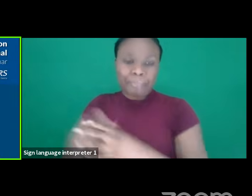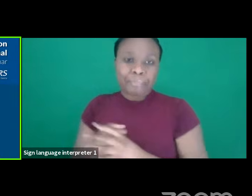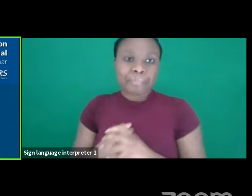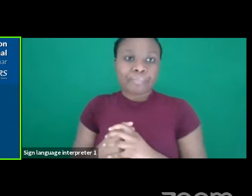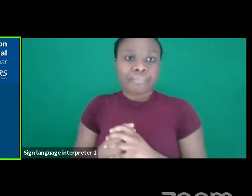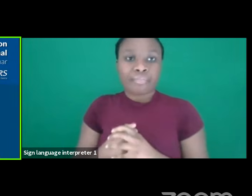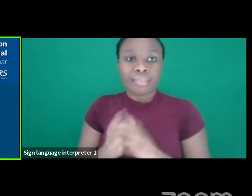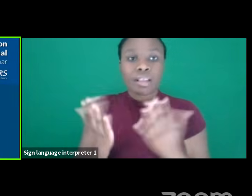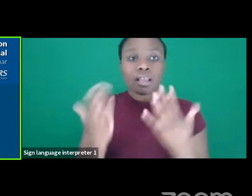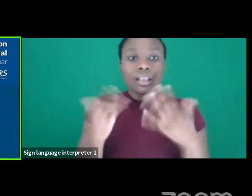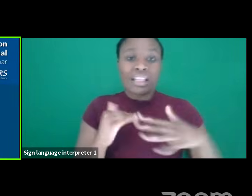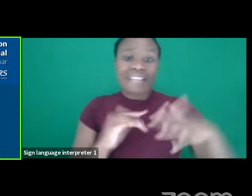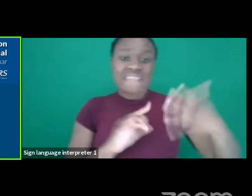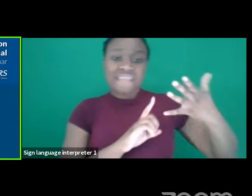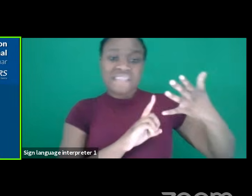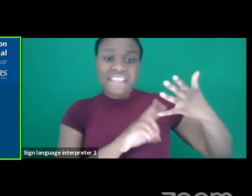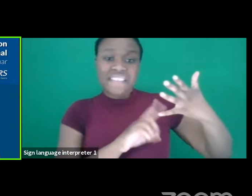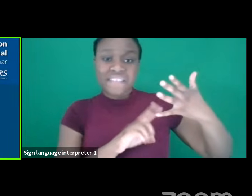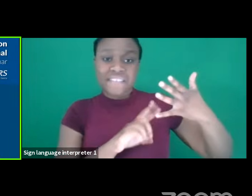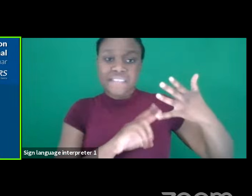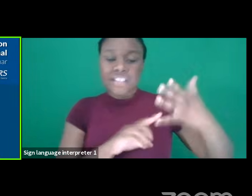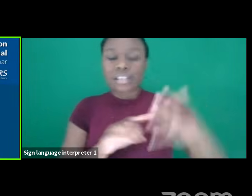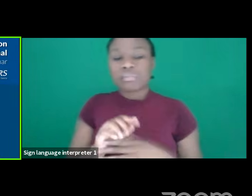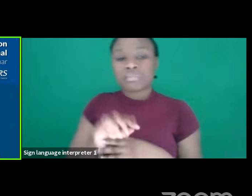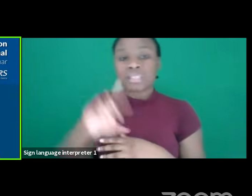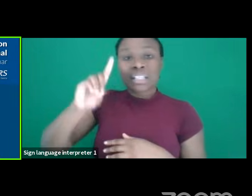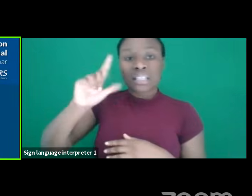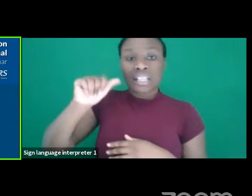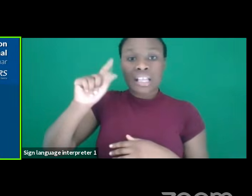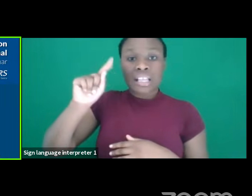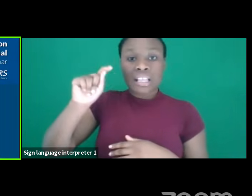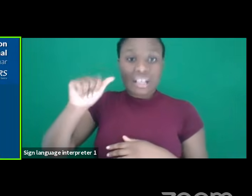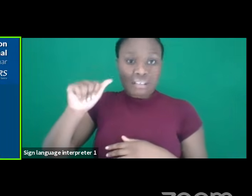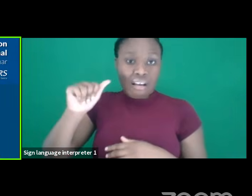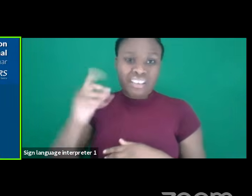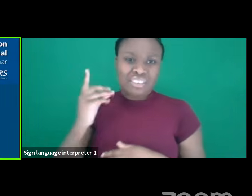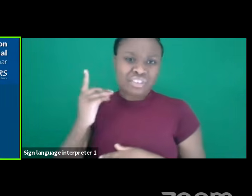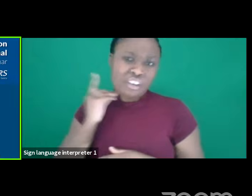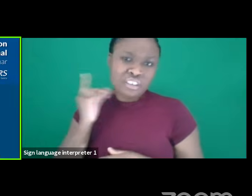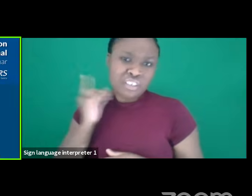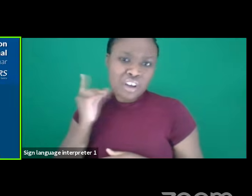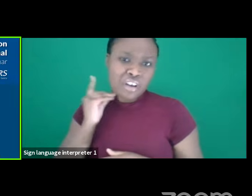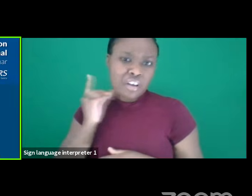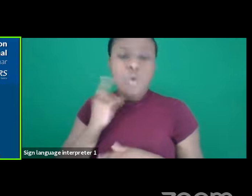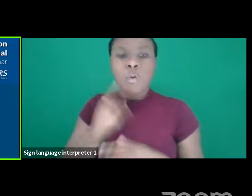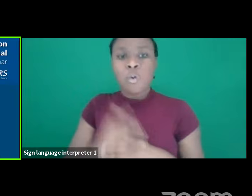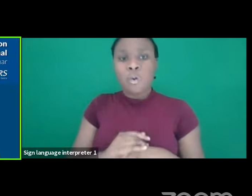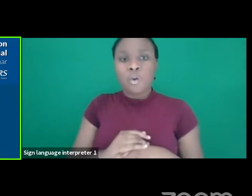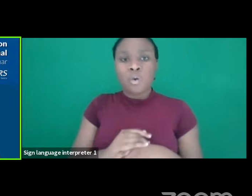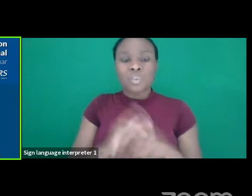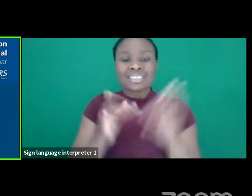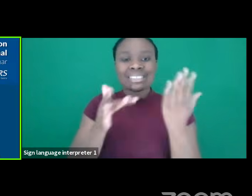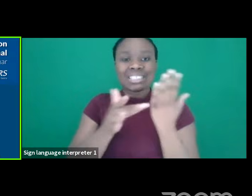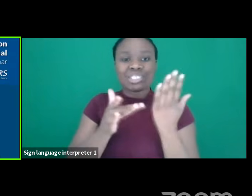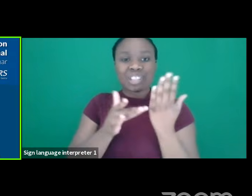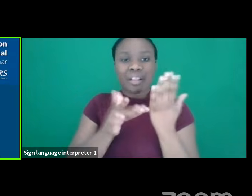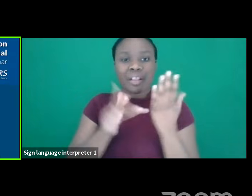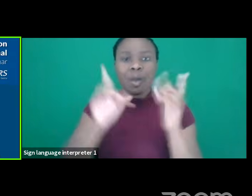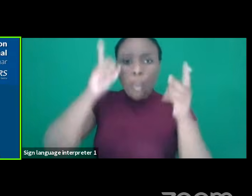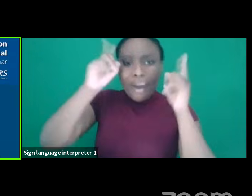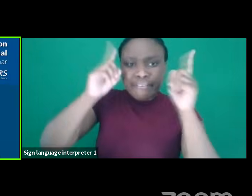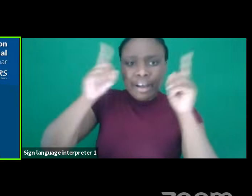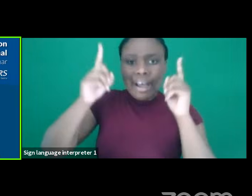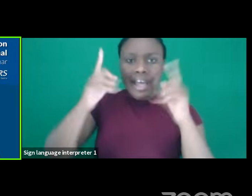then speak about data, using data, using digital tools, digital